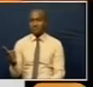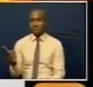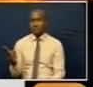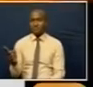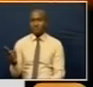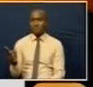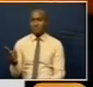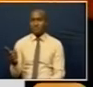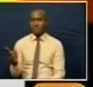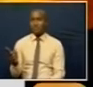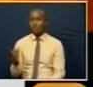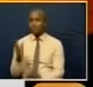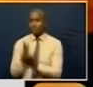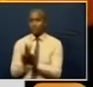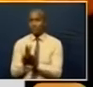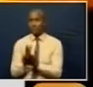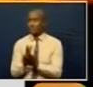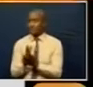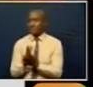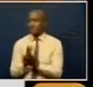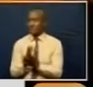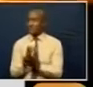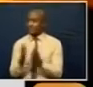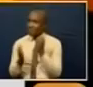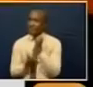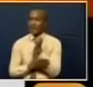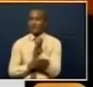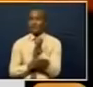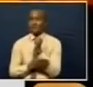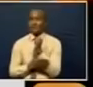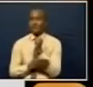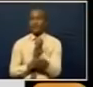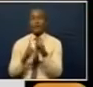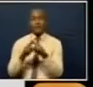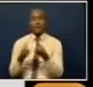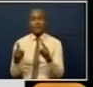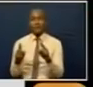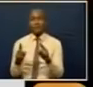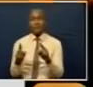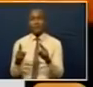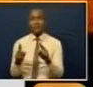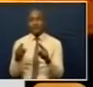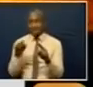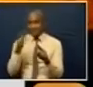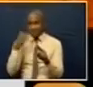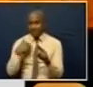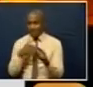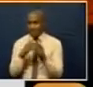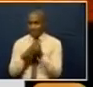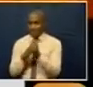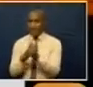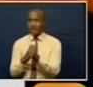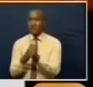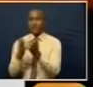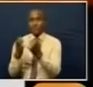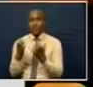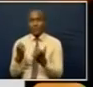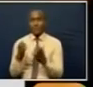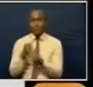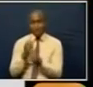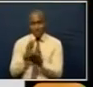And really, it breaks my heart. But anyway, that's why we're leaders. We need to make sure that this is not a story